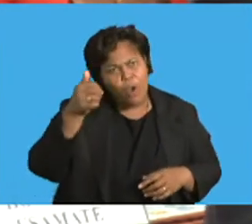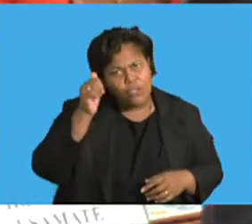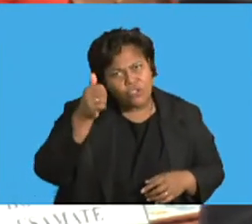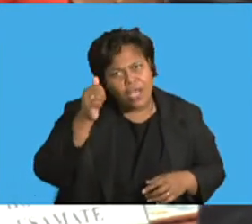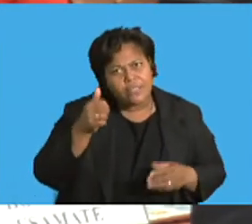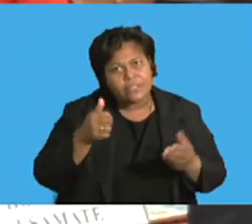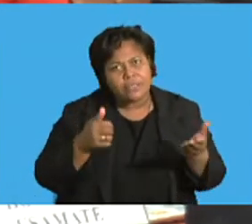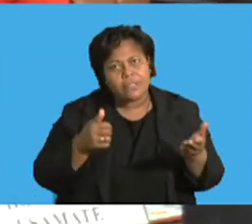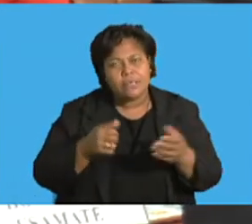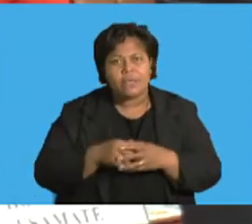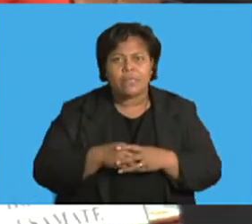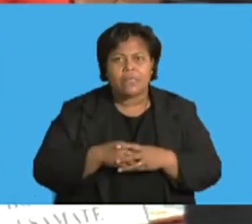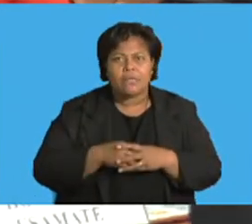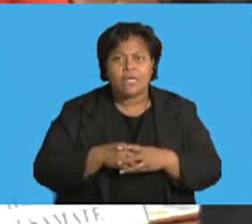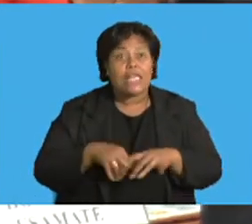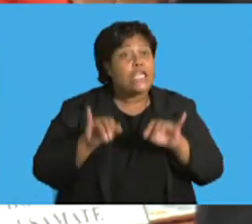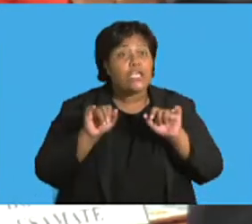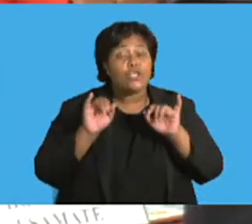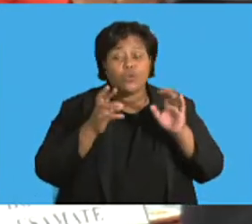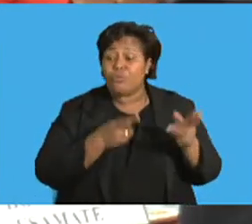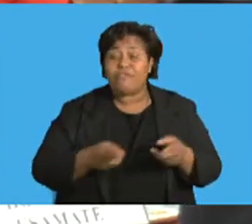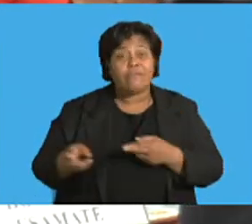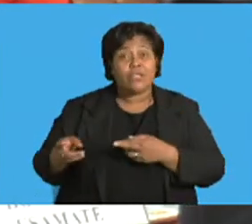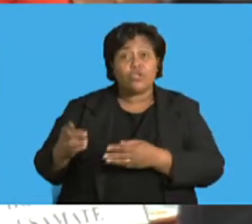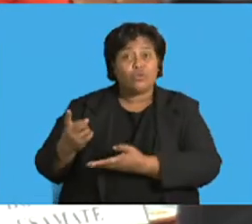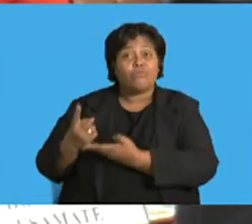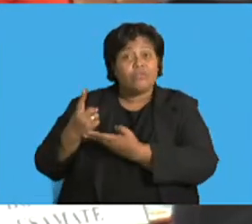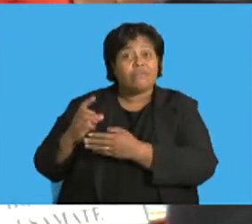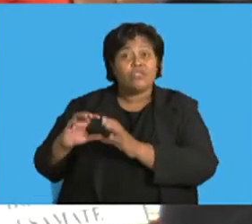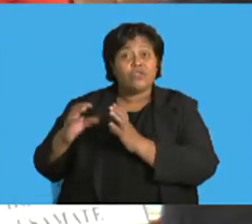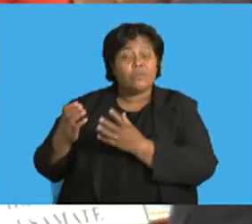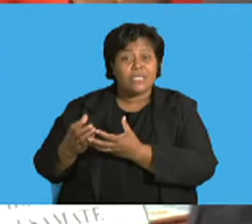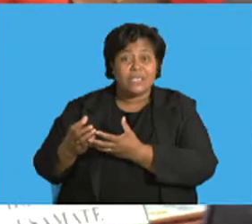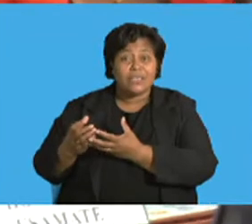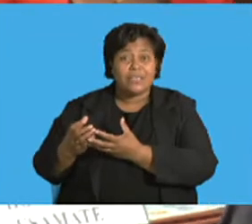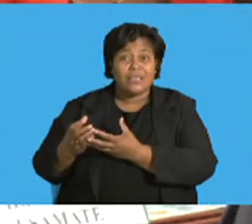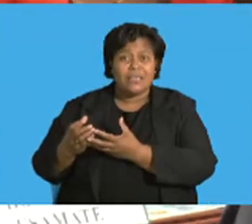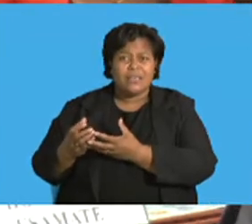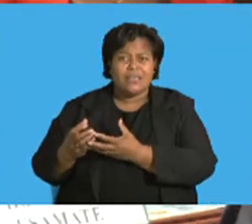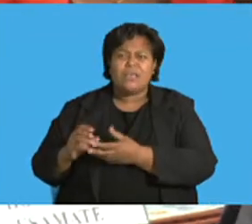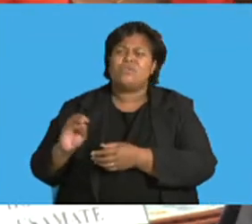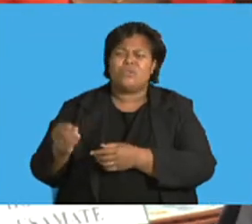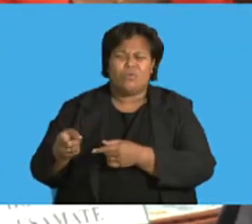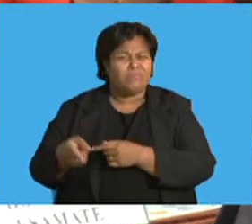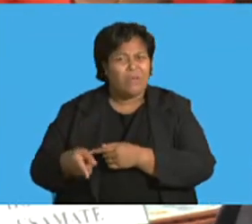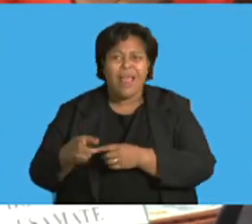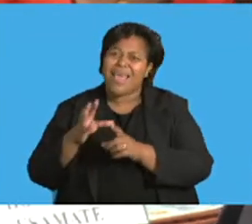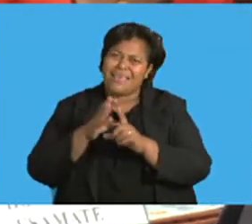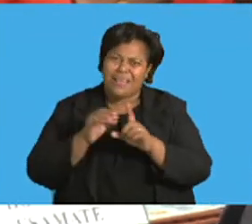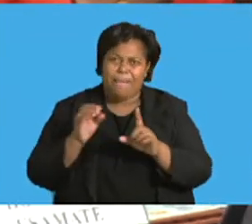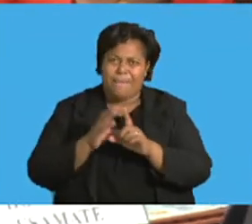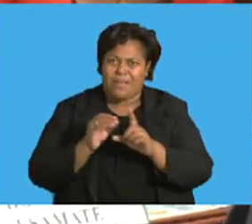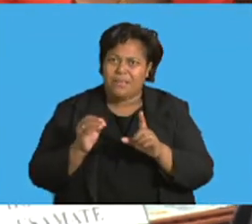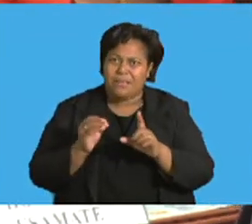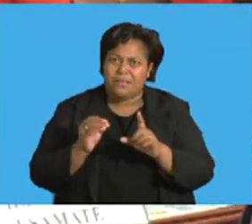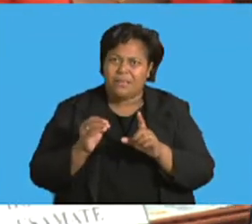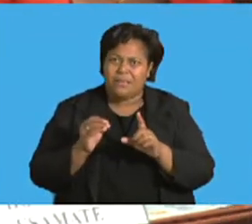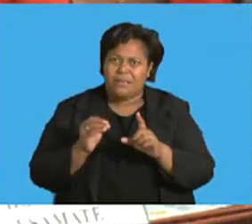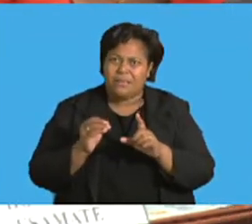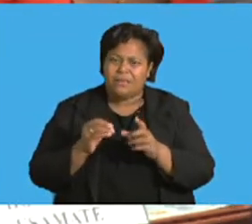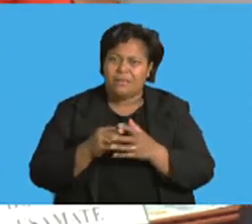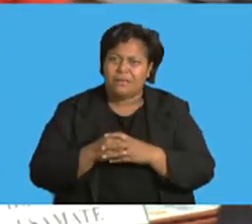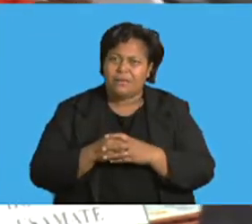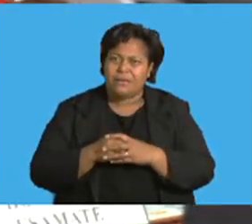The matter was referred to the Privileges Committee also, Mr. Speaker, sir. So this is some of the examples. These are some of the examples on a